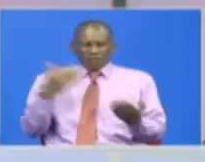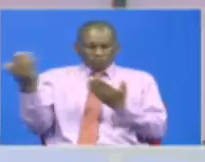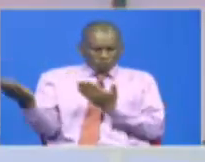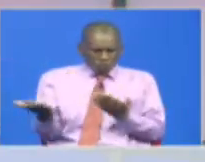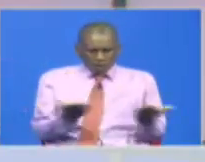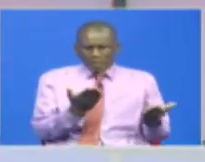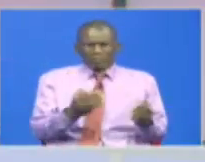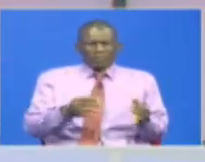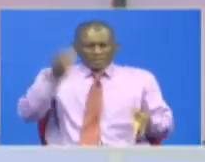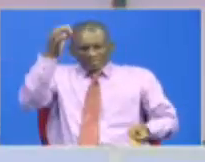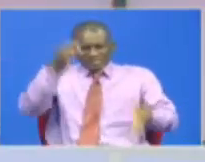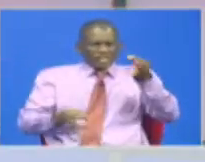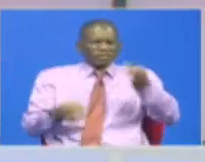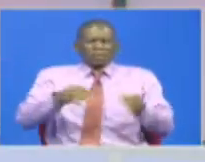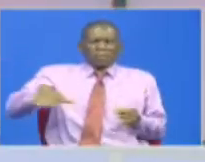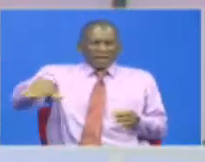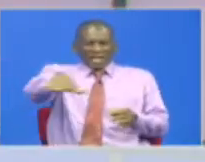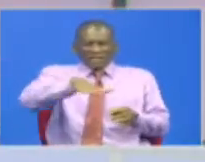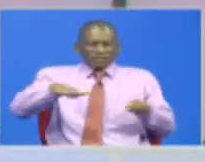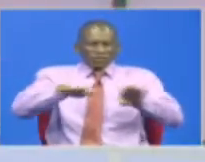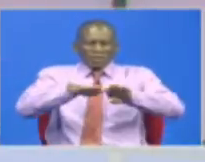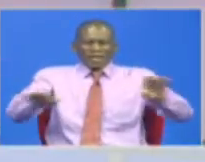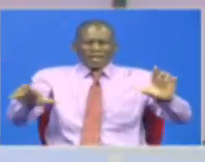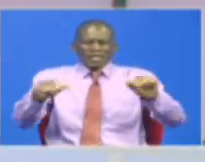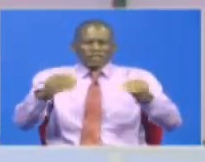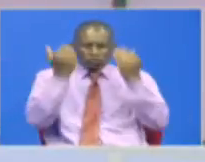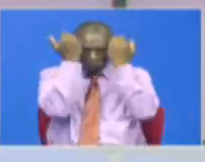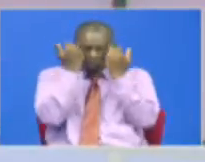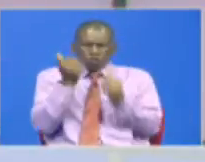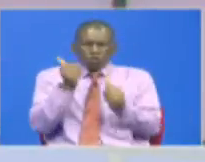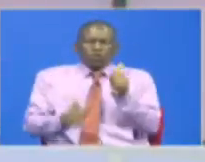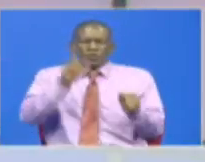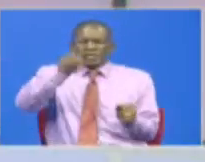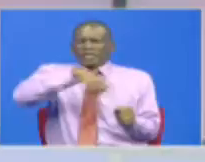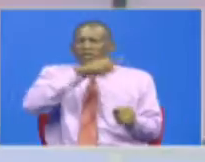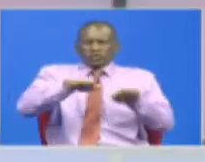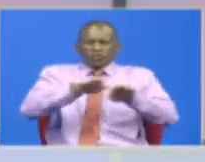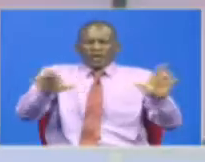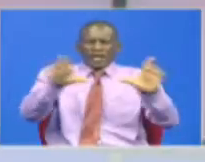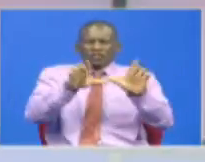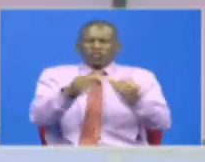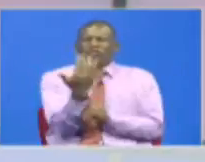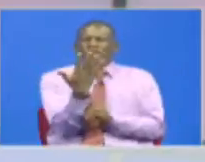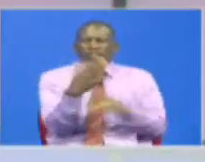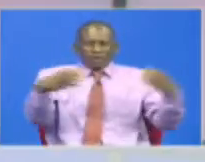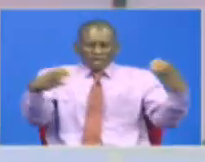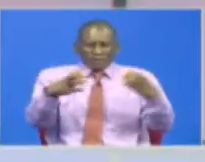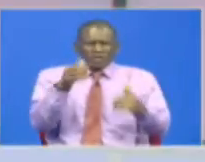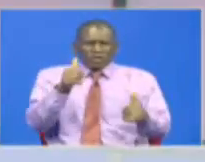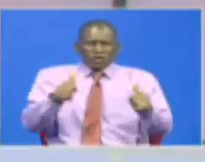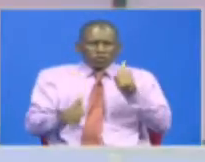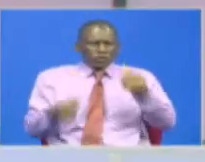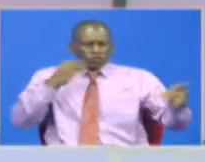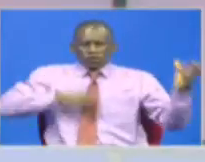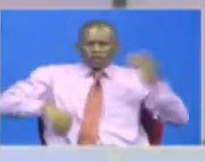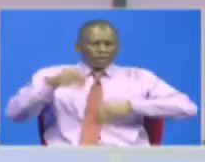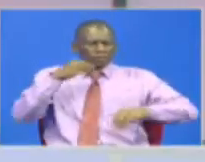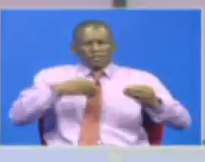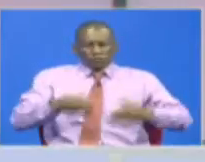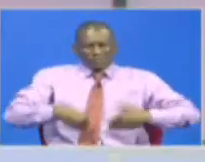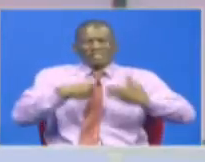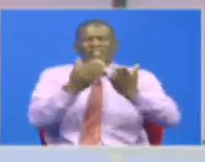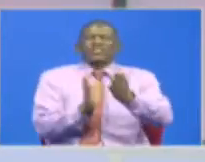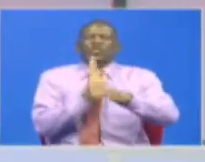ruling by an Environment and Lands Court, which cancelled title deeds of 5 companies that were fraudulently allocated more than